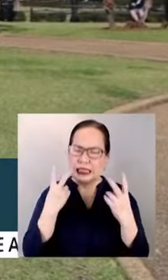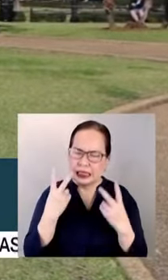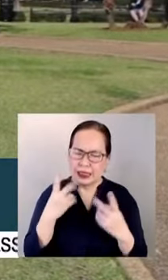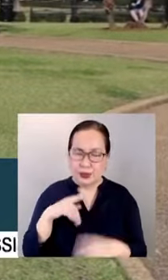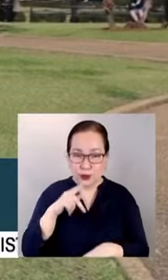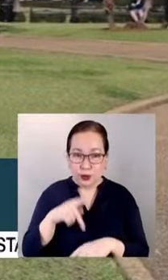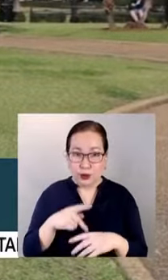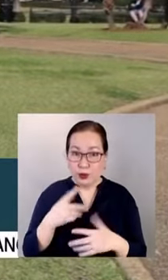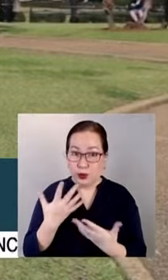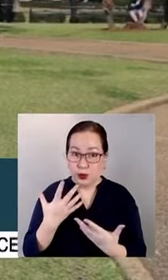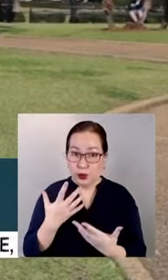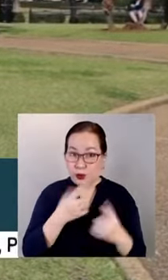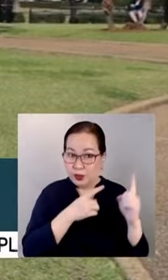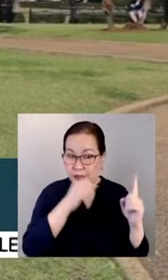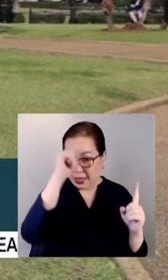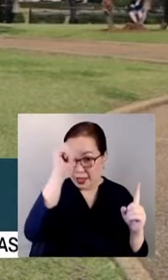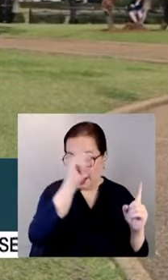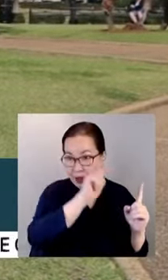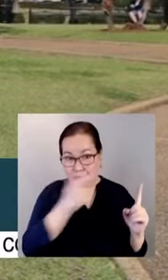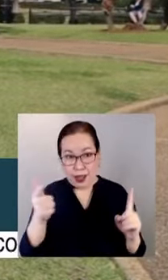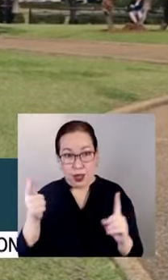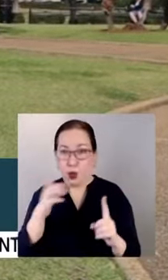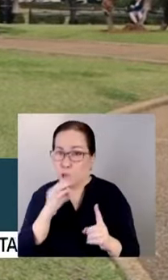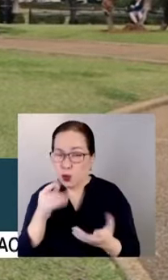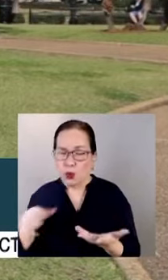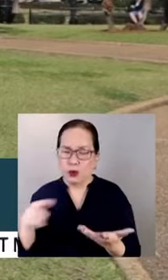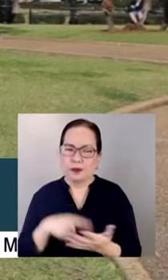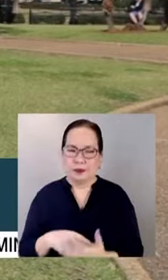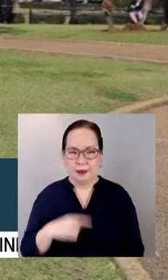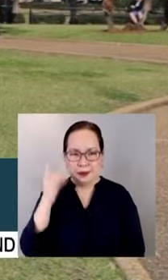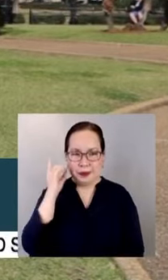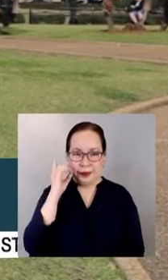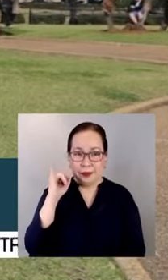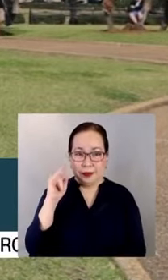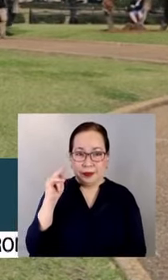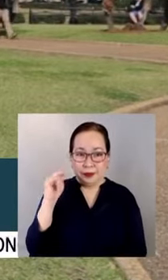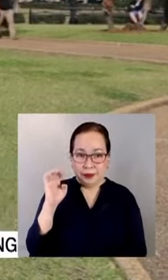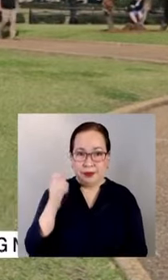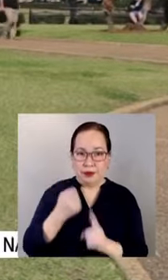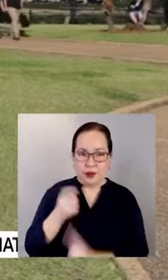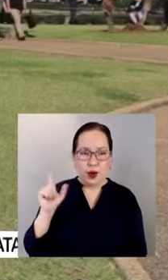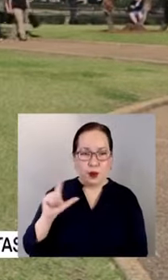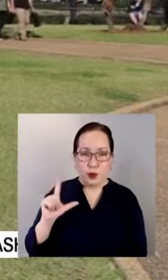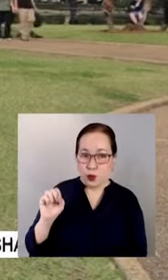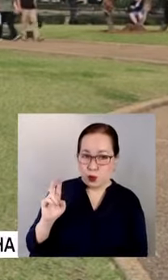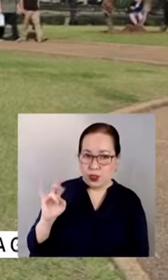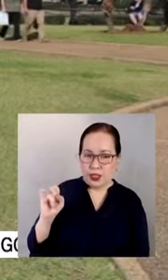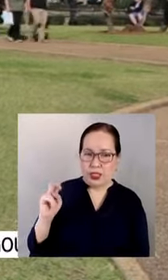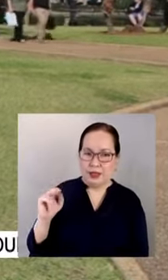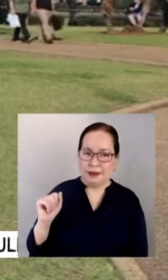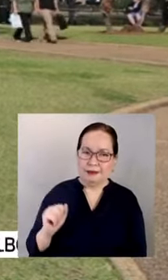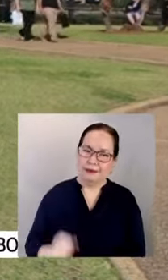the next queen. Diane Castillejo, ABS-CBN News, New Orleans, Louisiana.